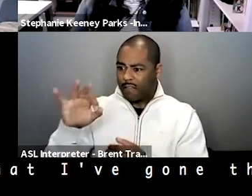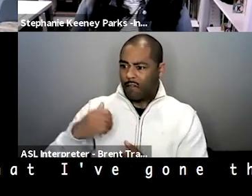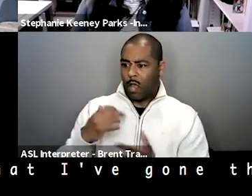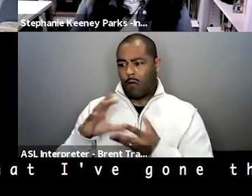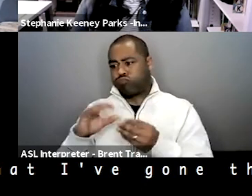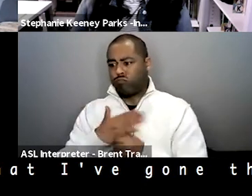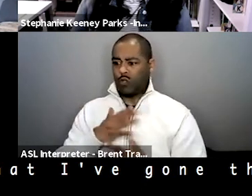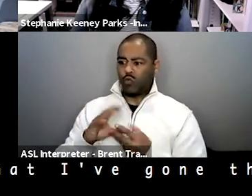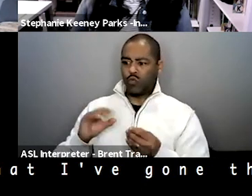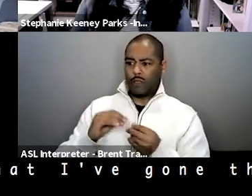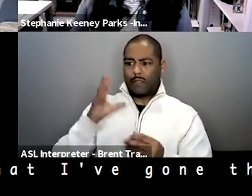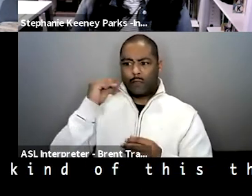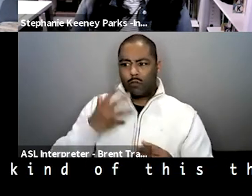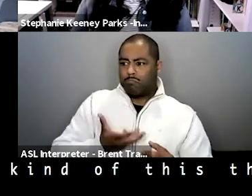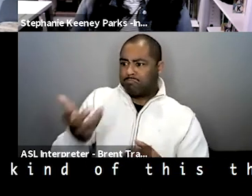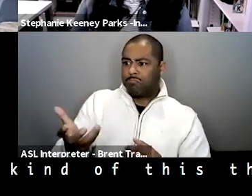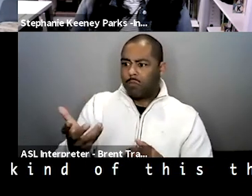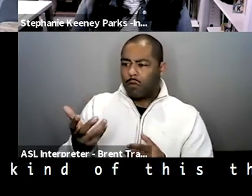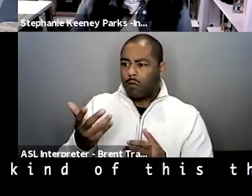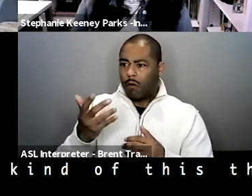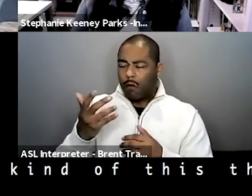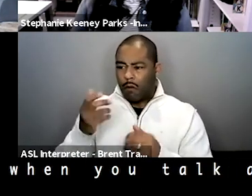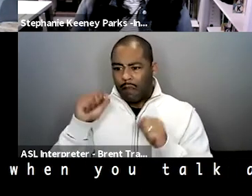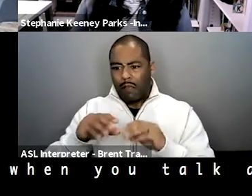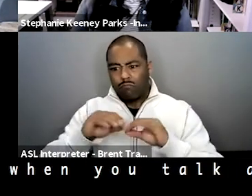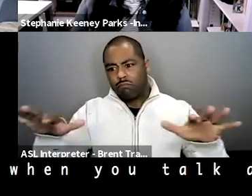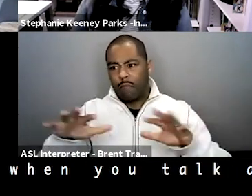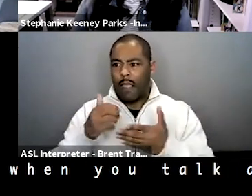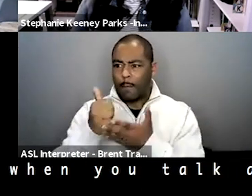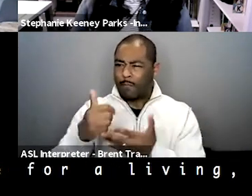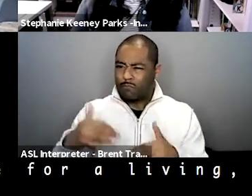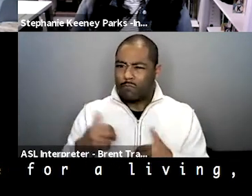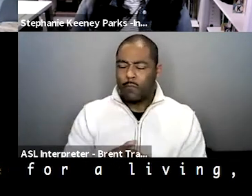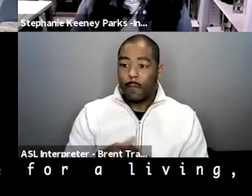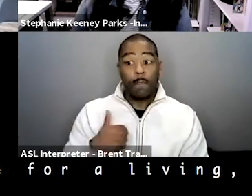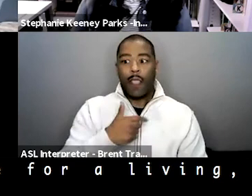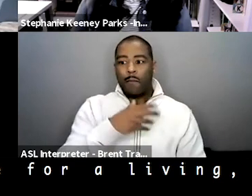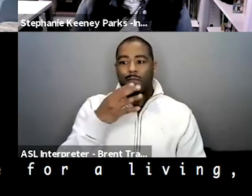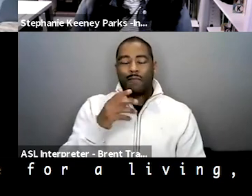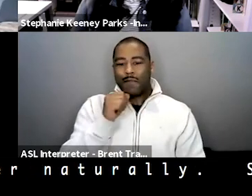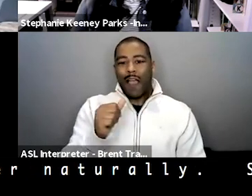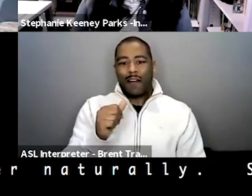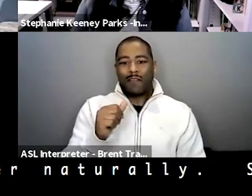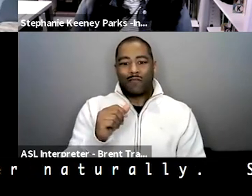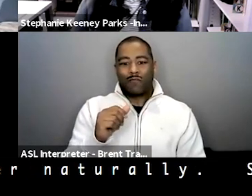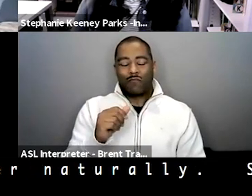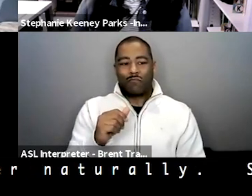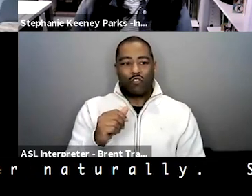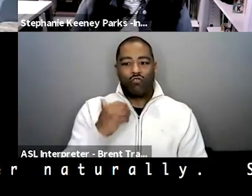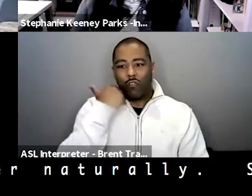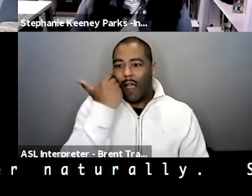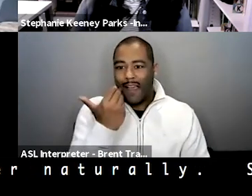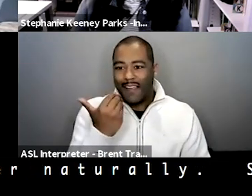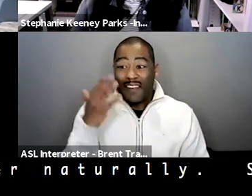I've never really been shy about talking about what I've gone through. There's kind of this thing that happens when you talk about your sex life for a living, you just have no